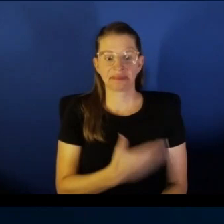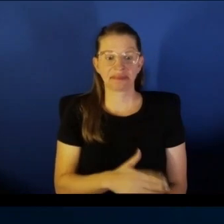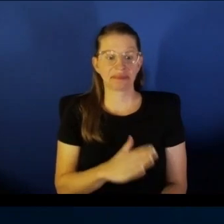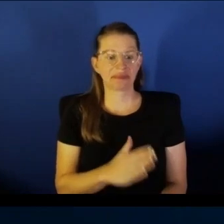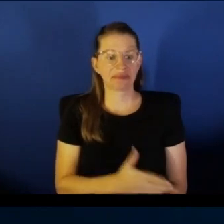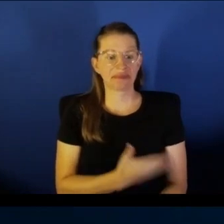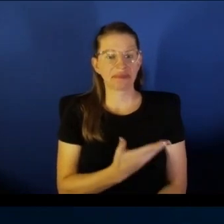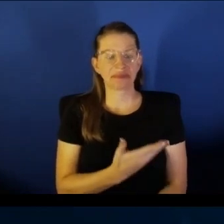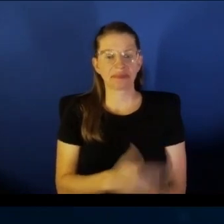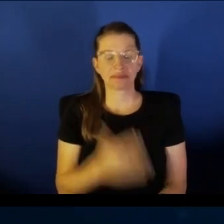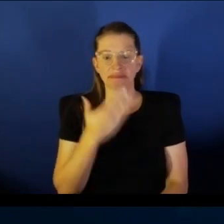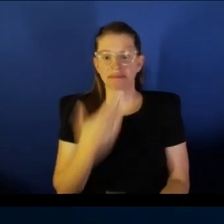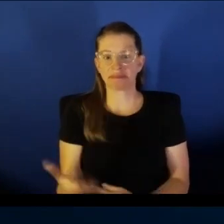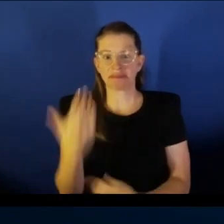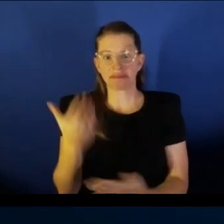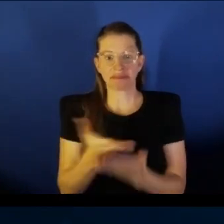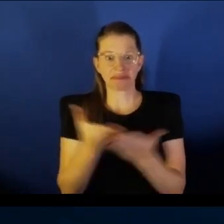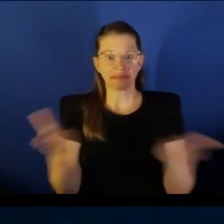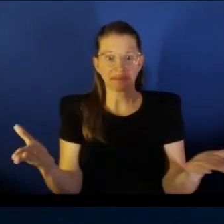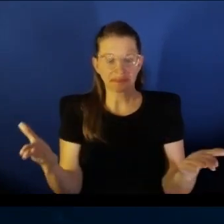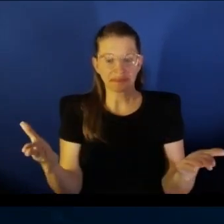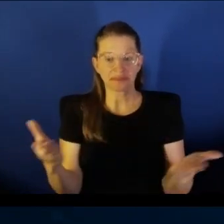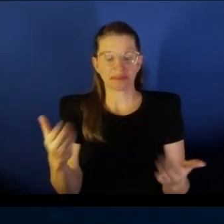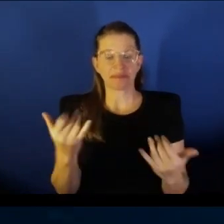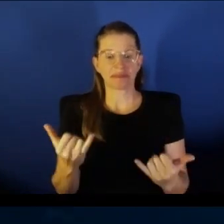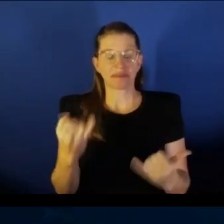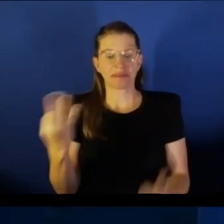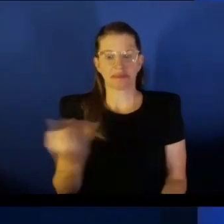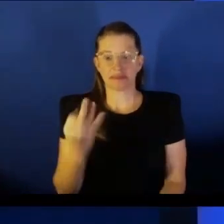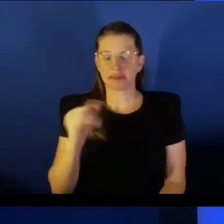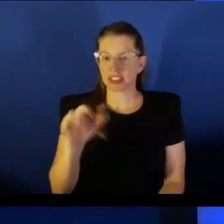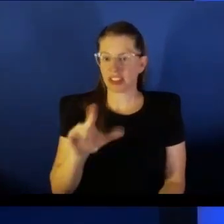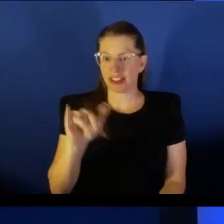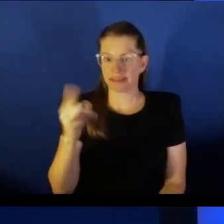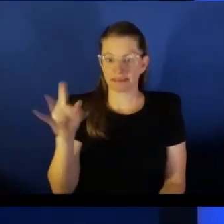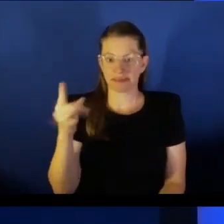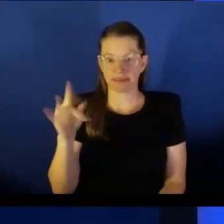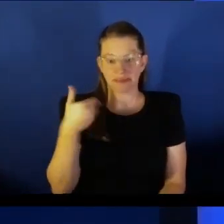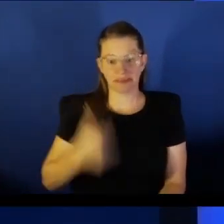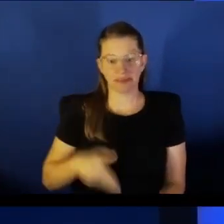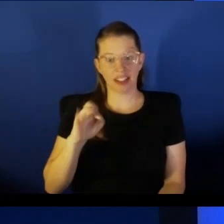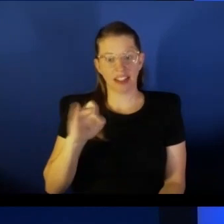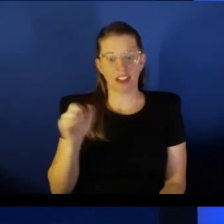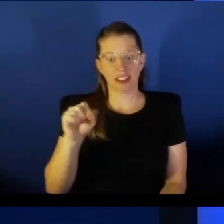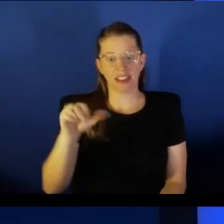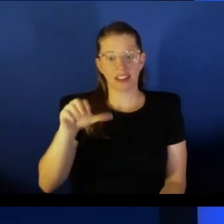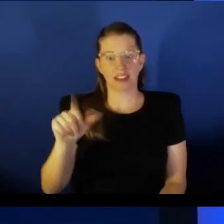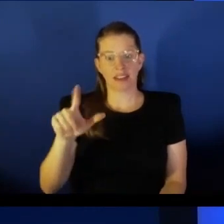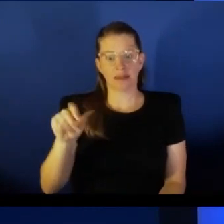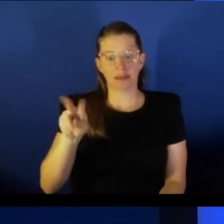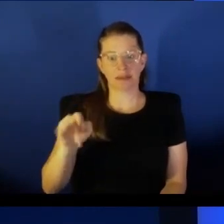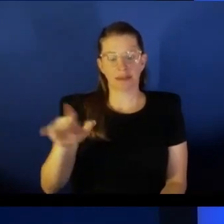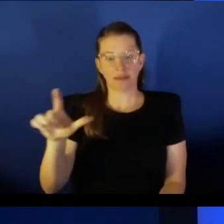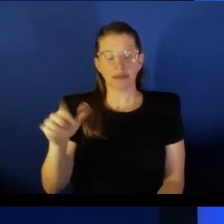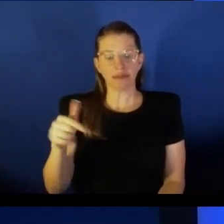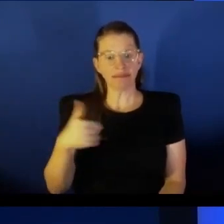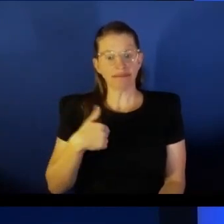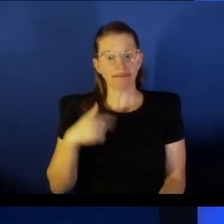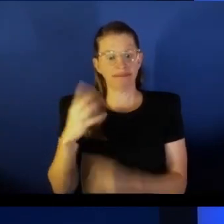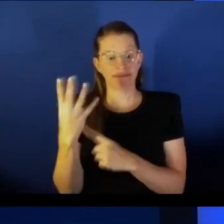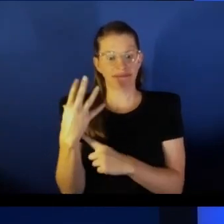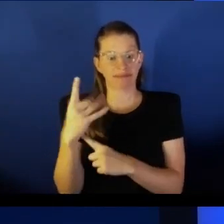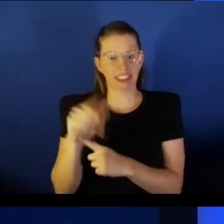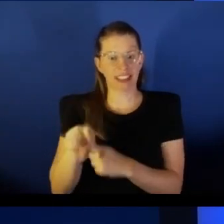And good morning to all of you on this Friday. It is July 18th. I'm Jessica Lovell, and we are live here inside the Dolph C. Simons Jr. Family